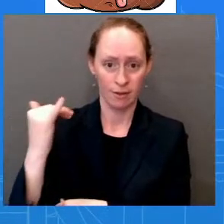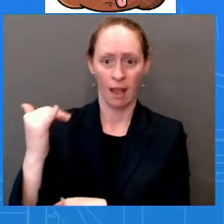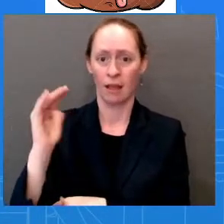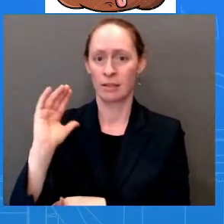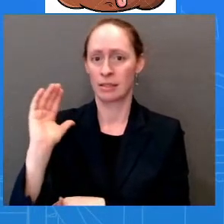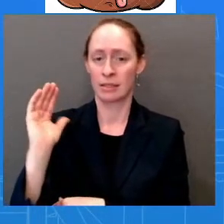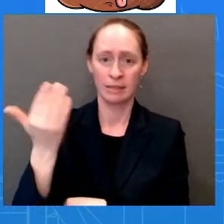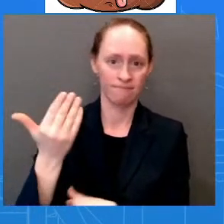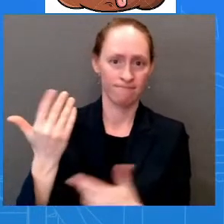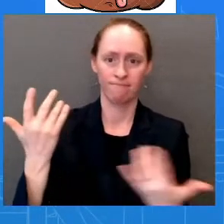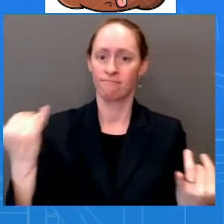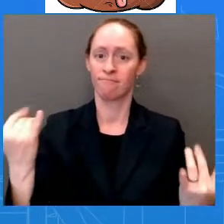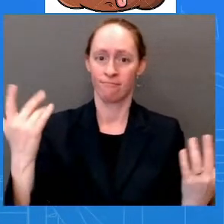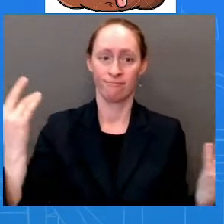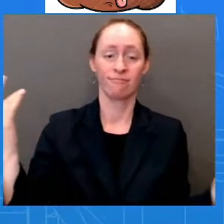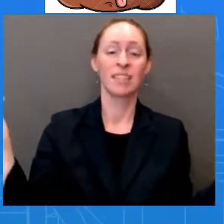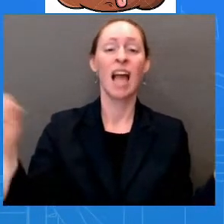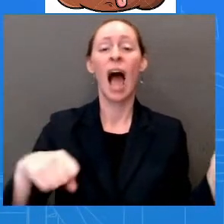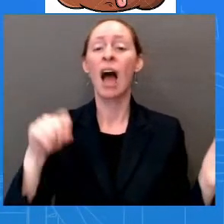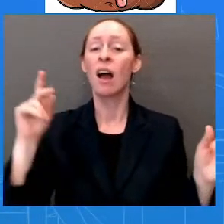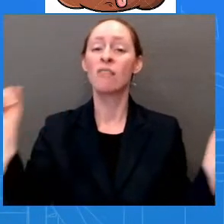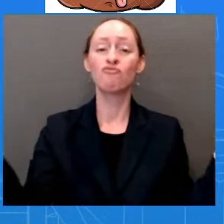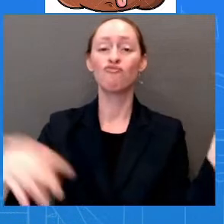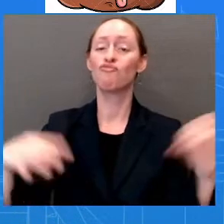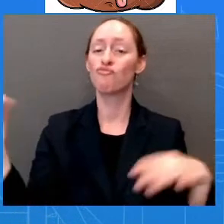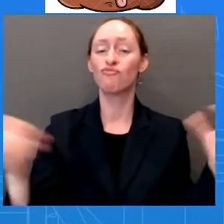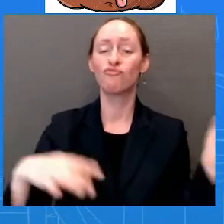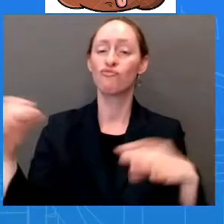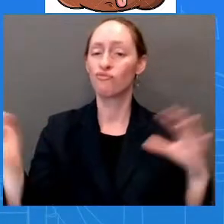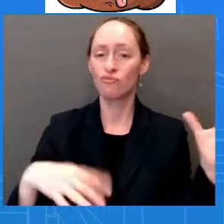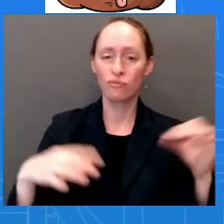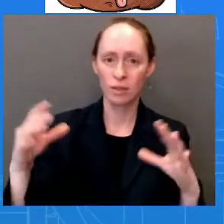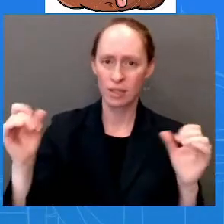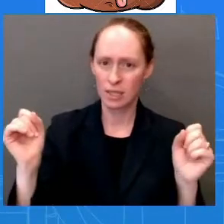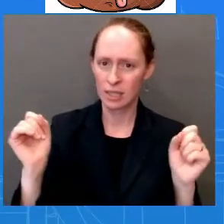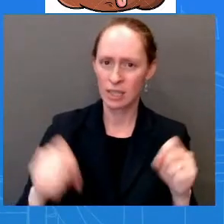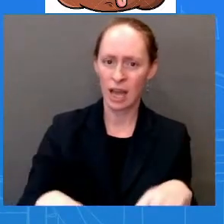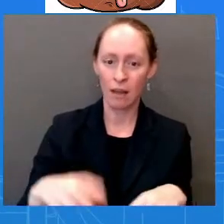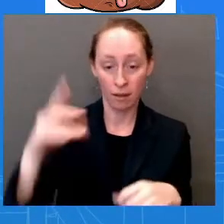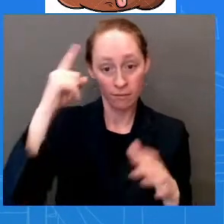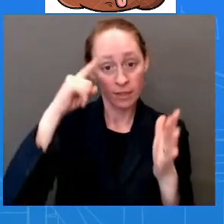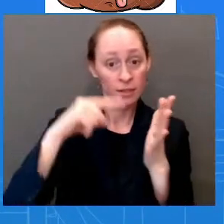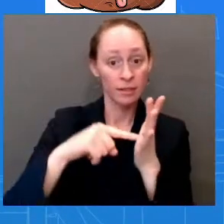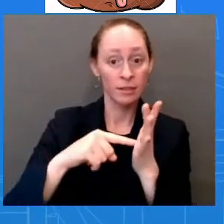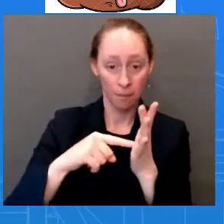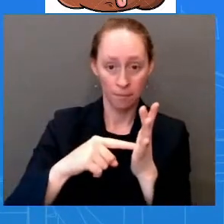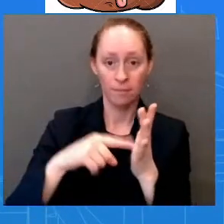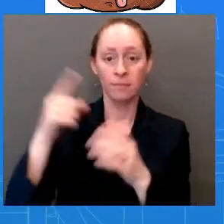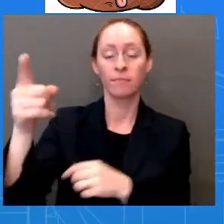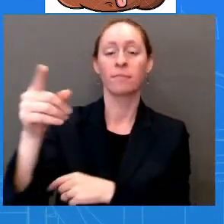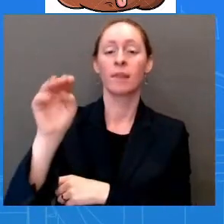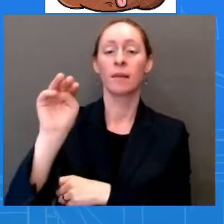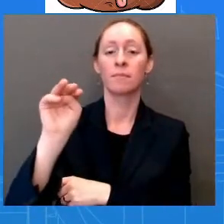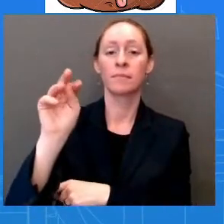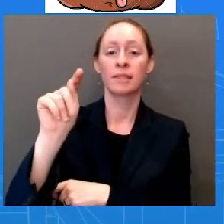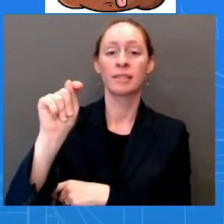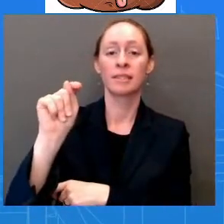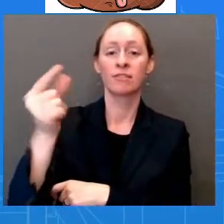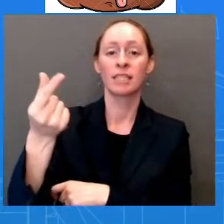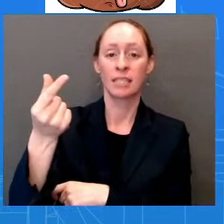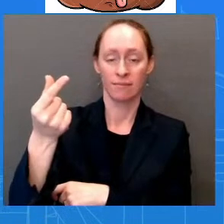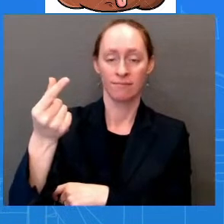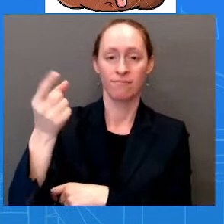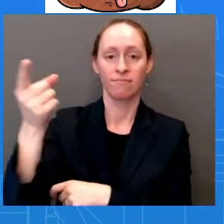example. Do you see that as a problem as you're trying to battle misinformation? Well, as Dr. Fauci said, and it is something that we were